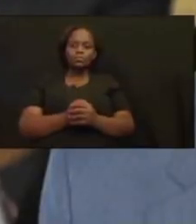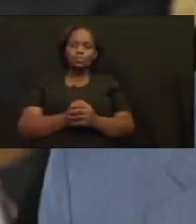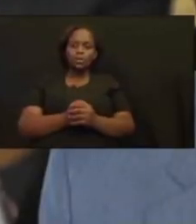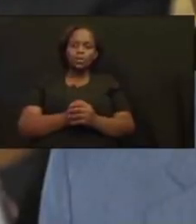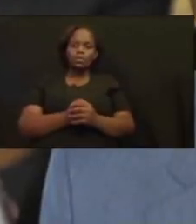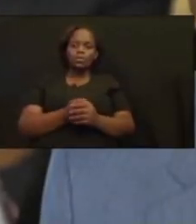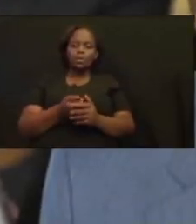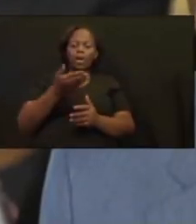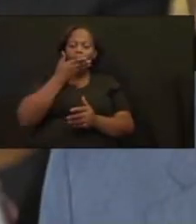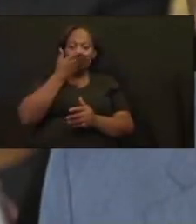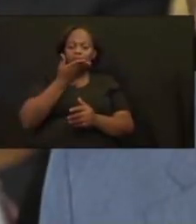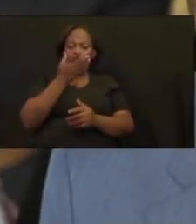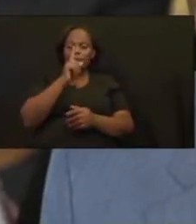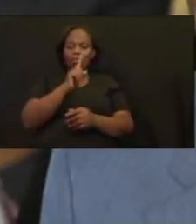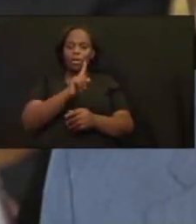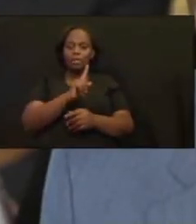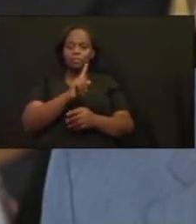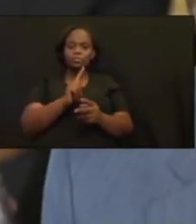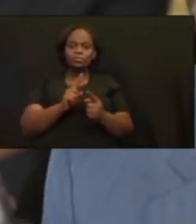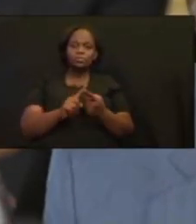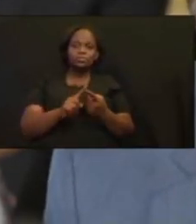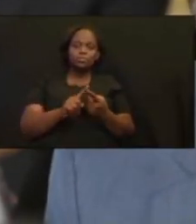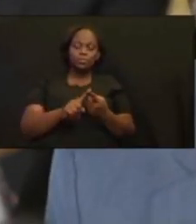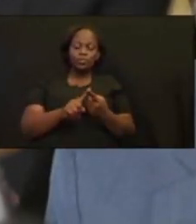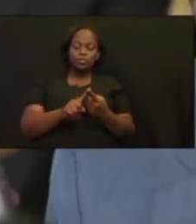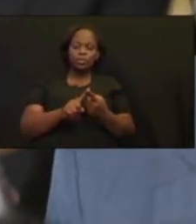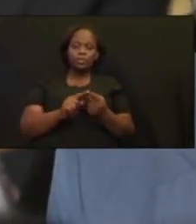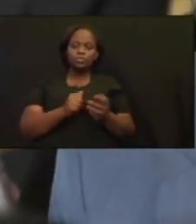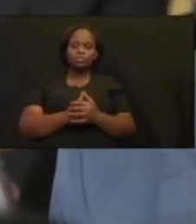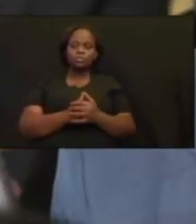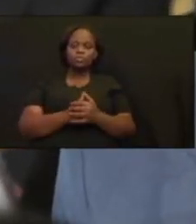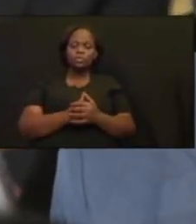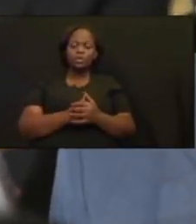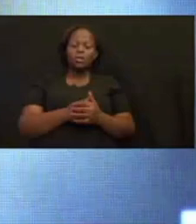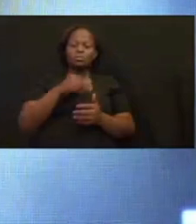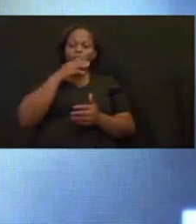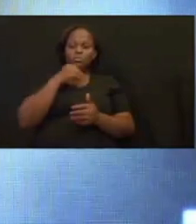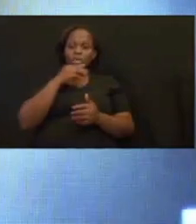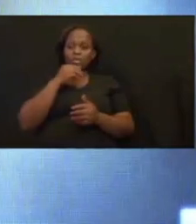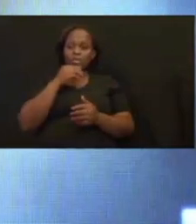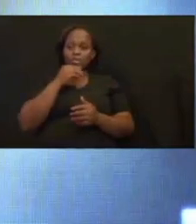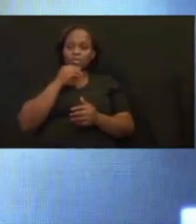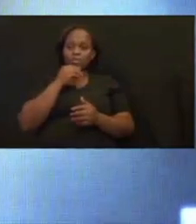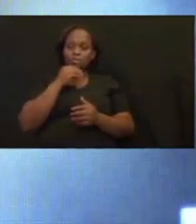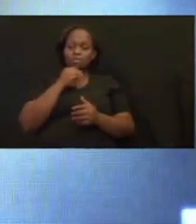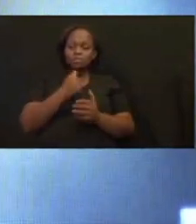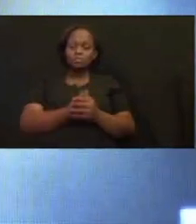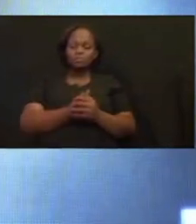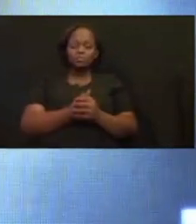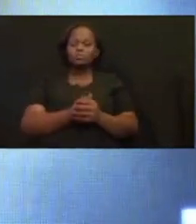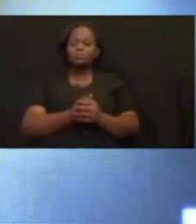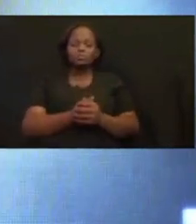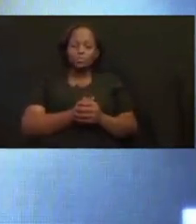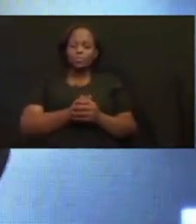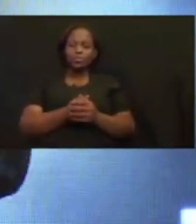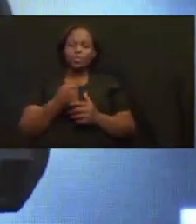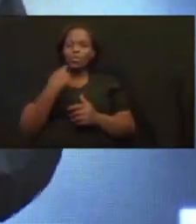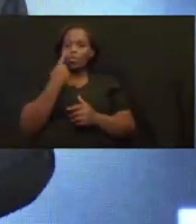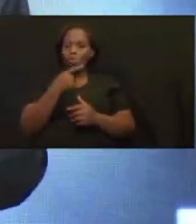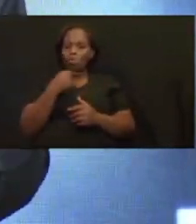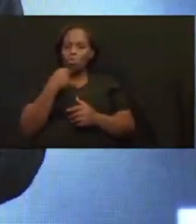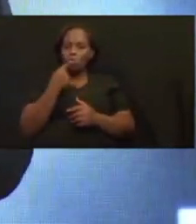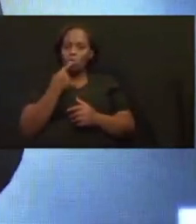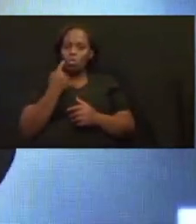why revivals die. That the men that frontier these revivals are human. And if they do not understand